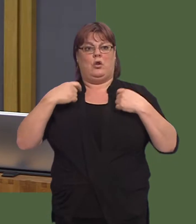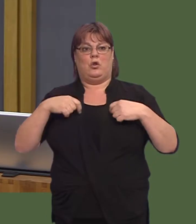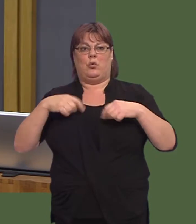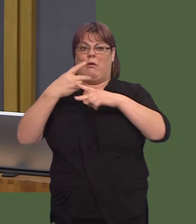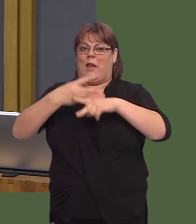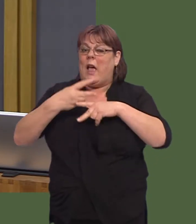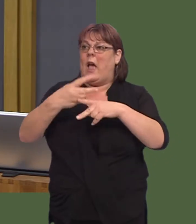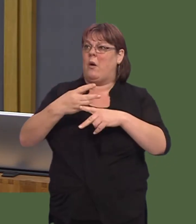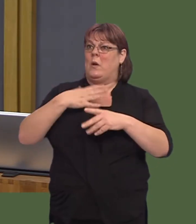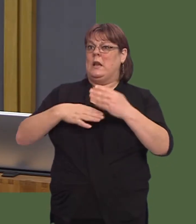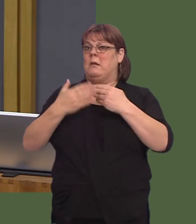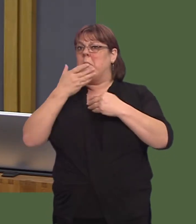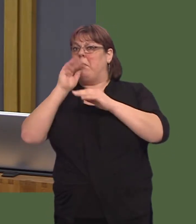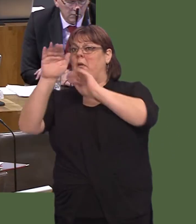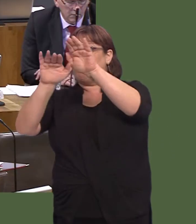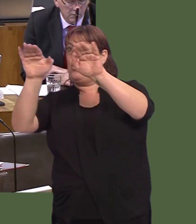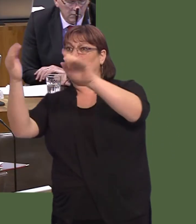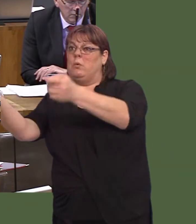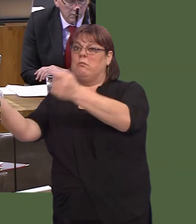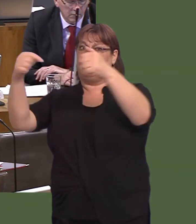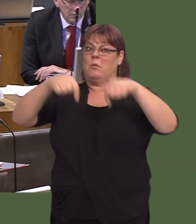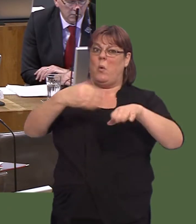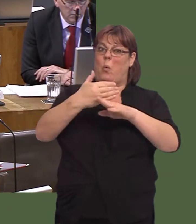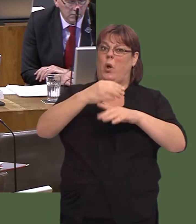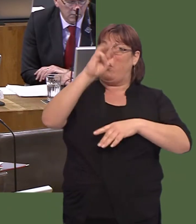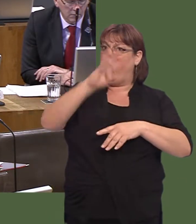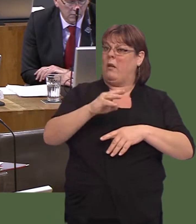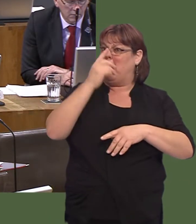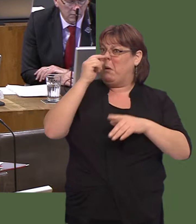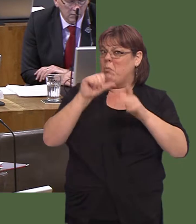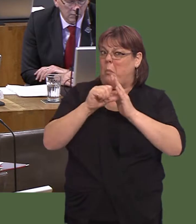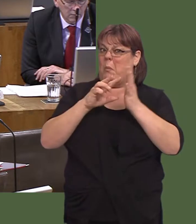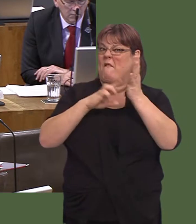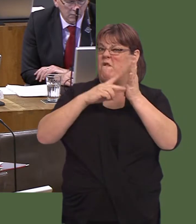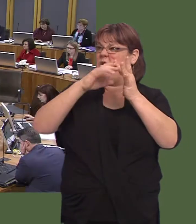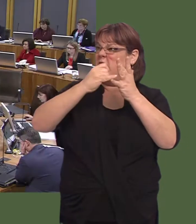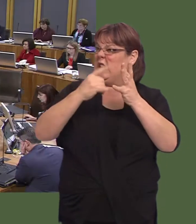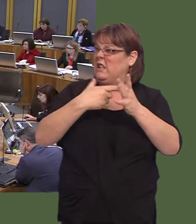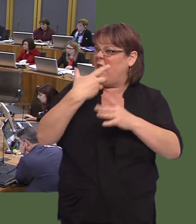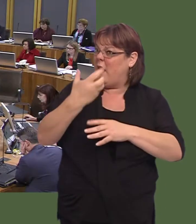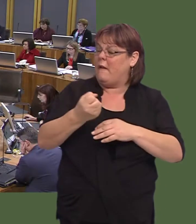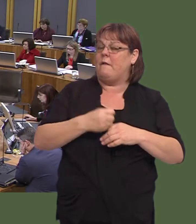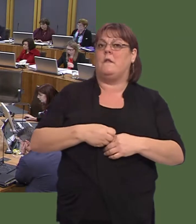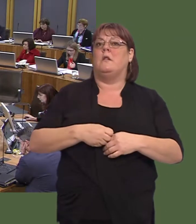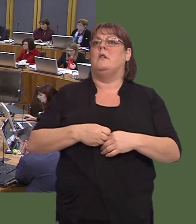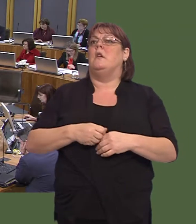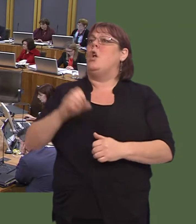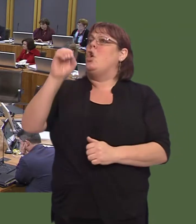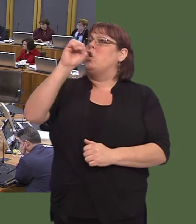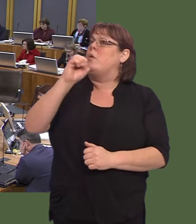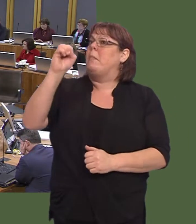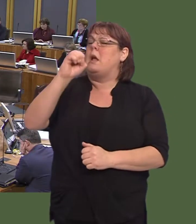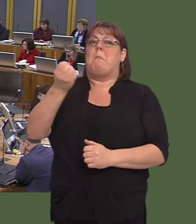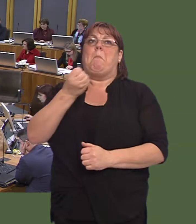have to push for visas in order to attract staff to work in Wales specifically. There are concerns as a result of losing the European